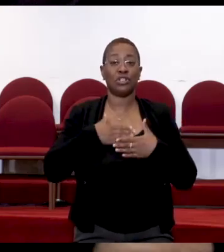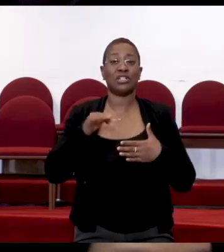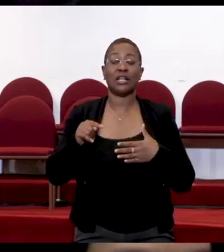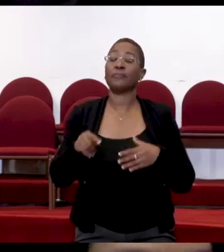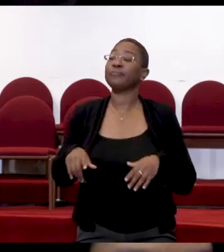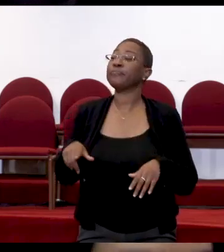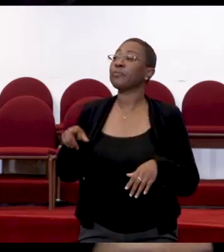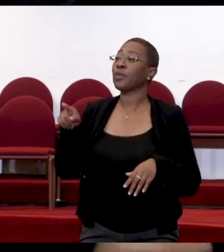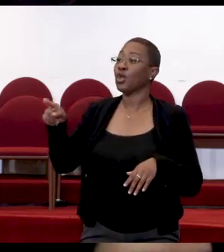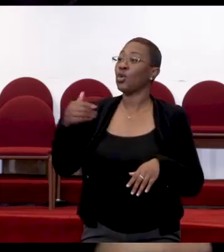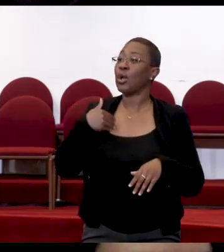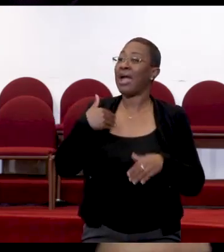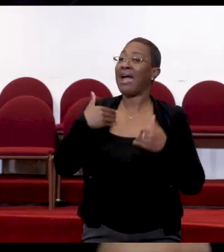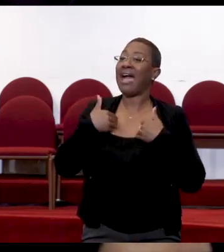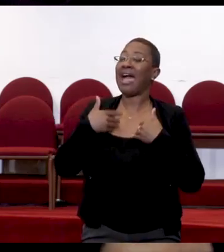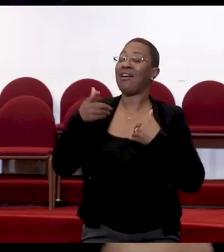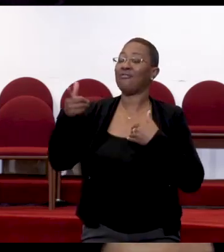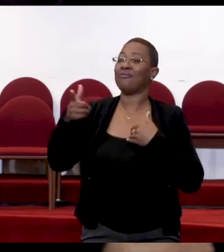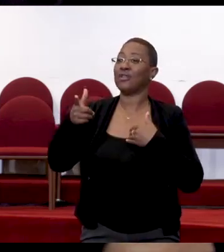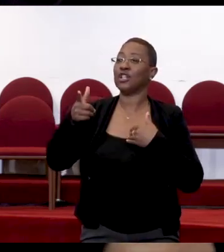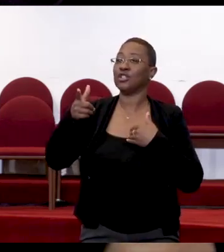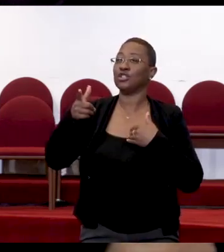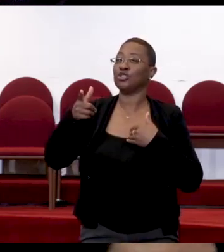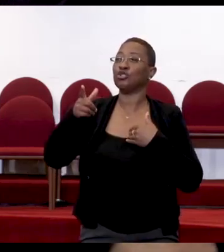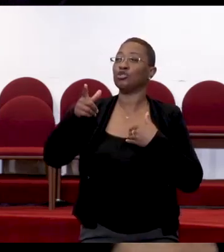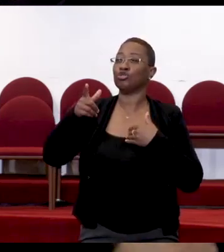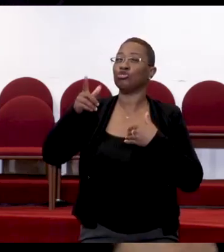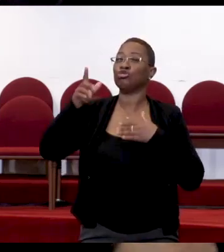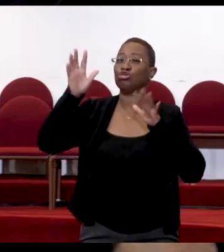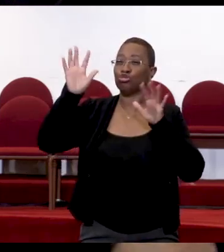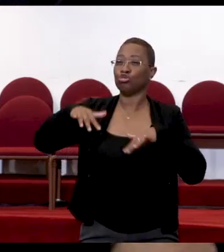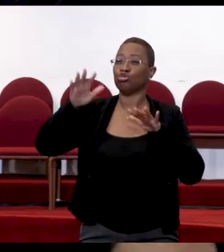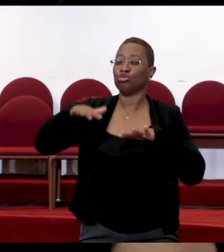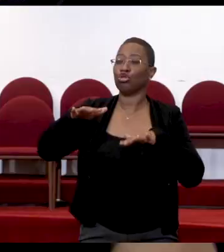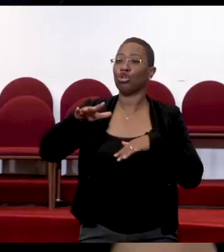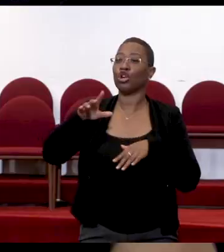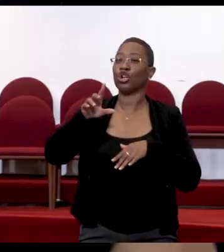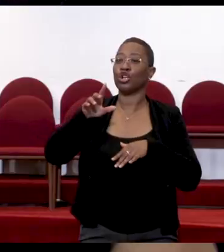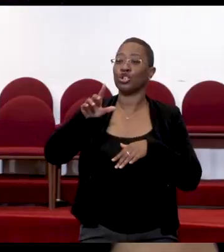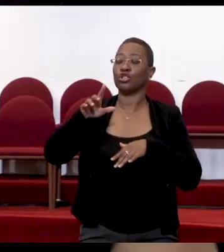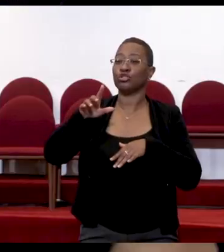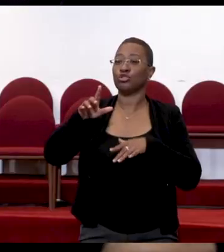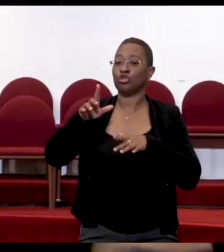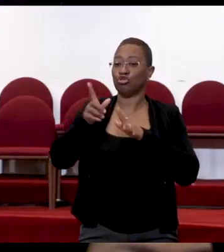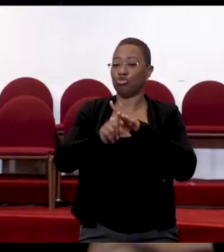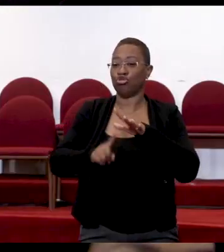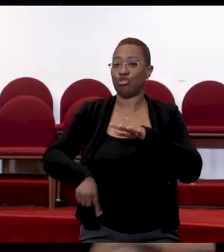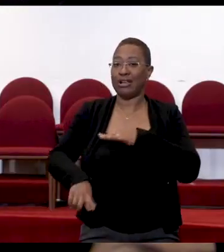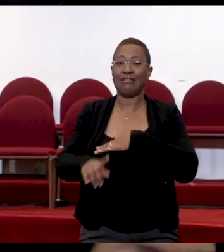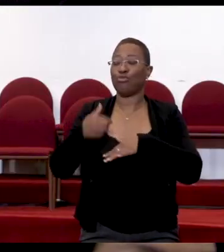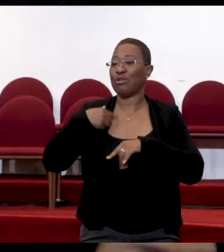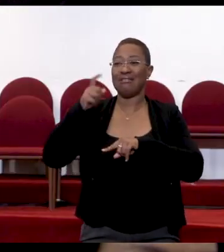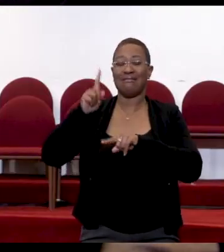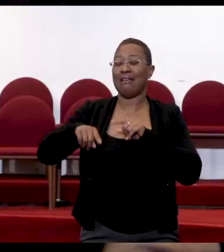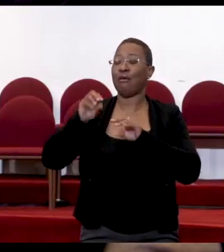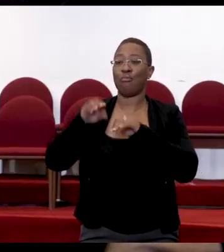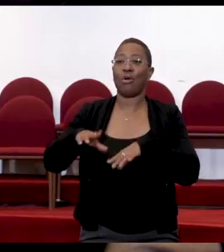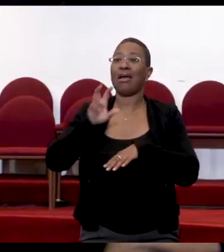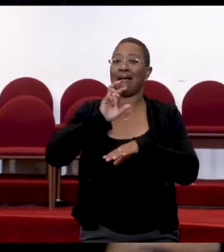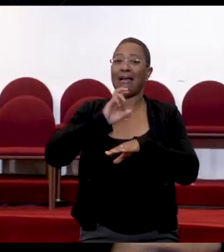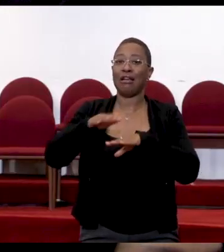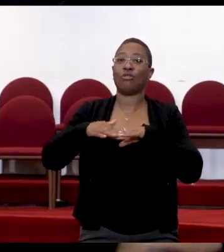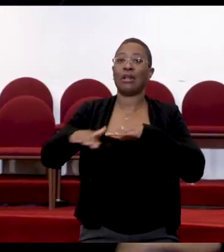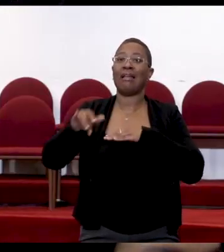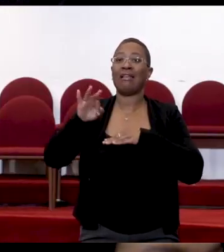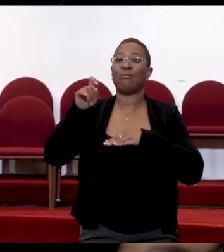you've got storm drains down those alleys. Yes, we do. So we can't put concrete on top of the storm drains in case somebody needs